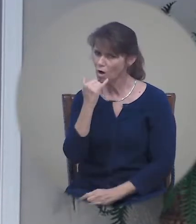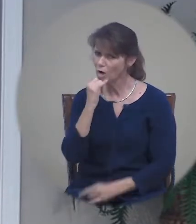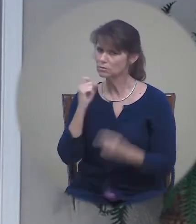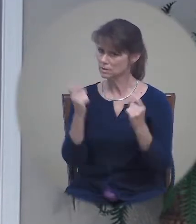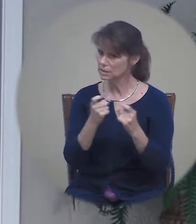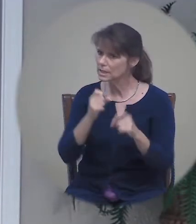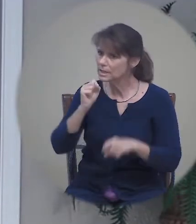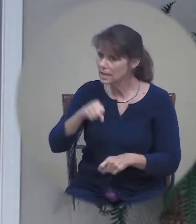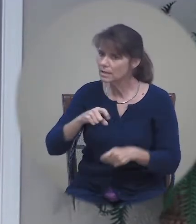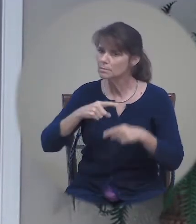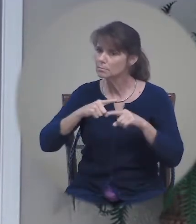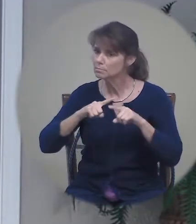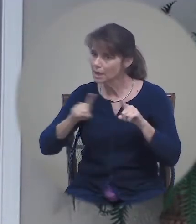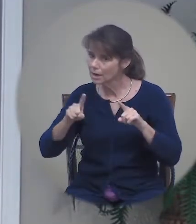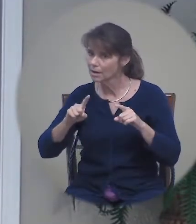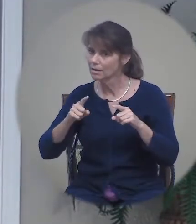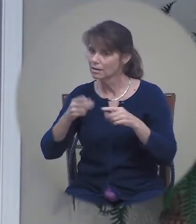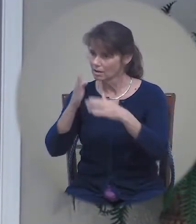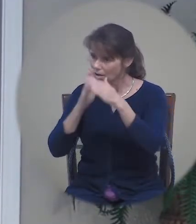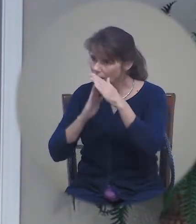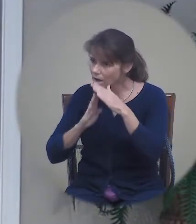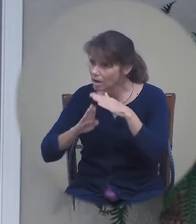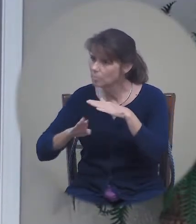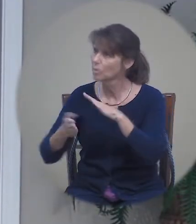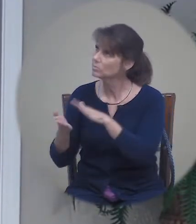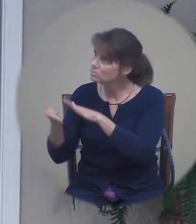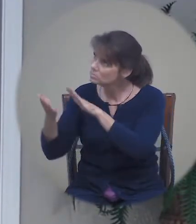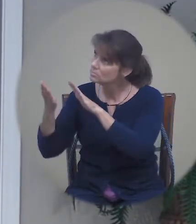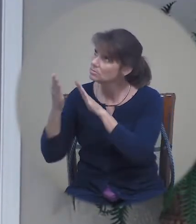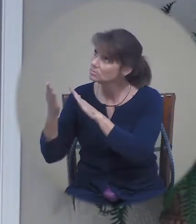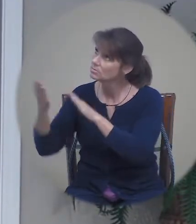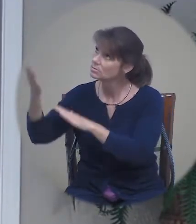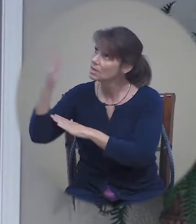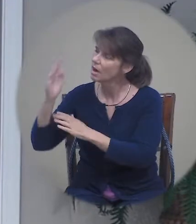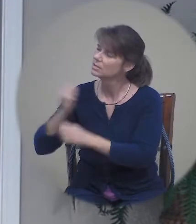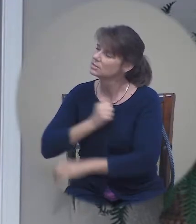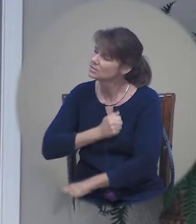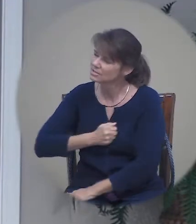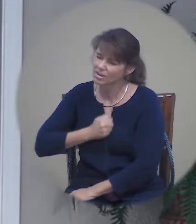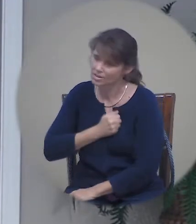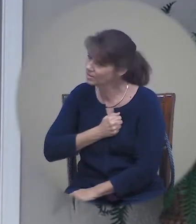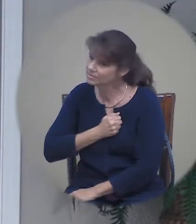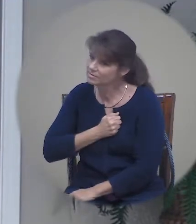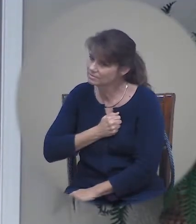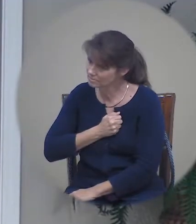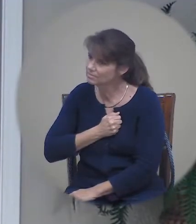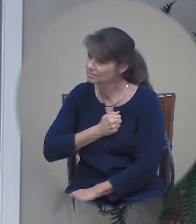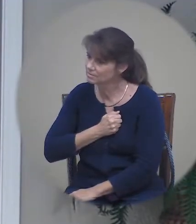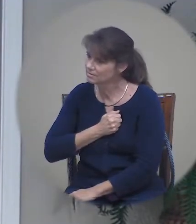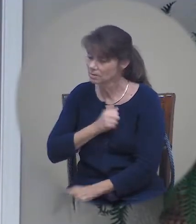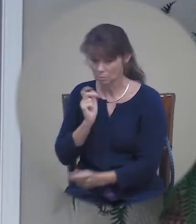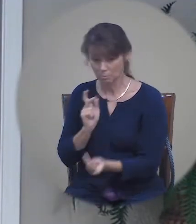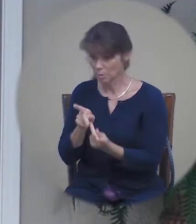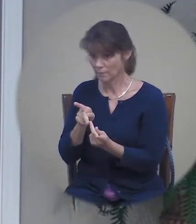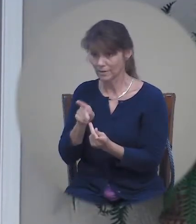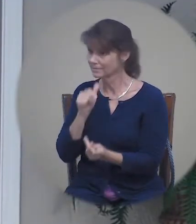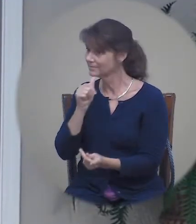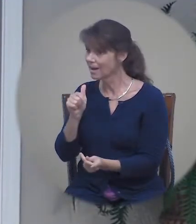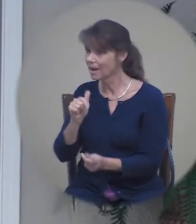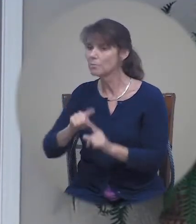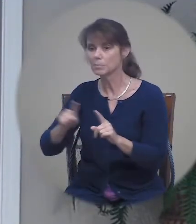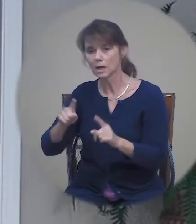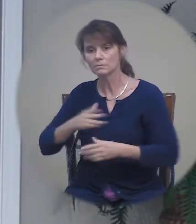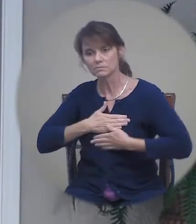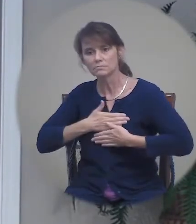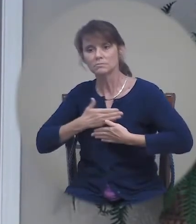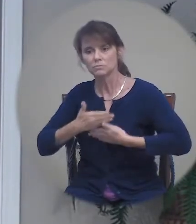approach God. I think that is truly what it means to be a man after God's own heart. Not that he was perfect, but that he was willing